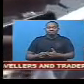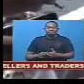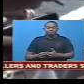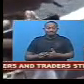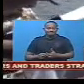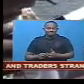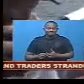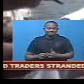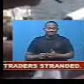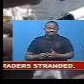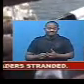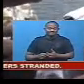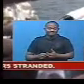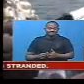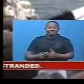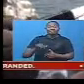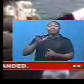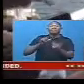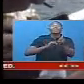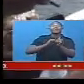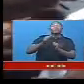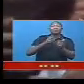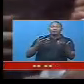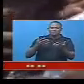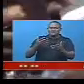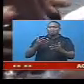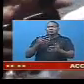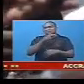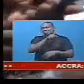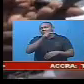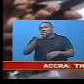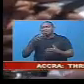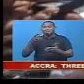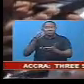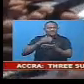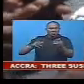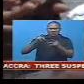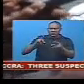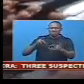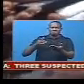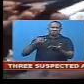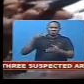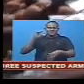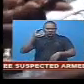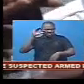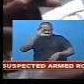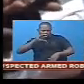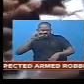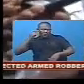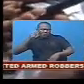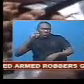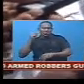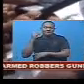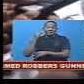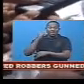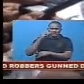challenge regarding the attack of the intake point by Galamsey operators. I'll take